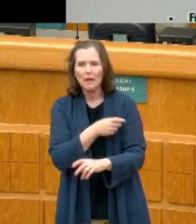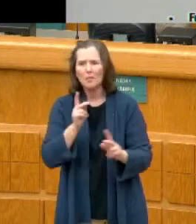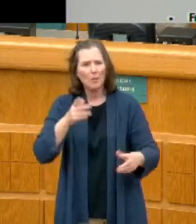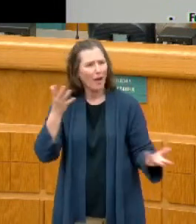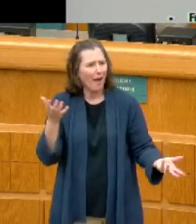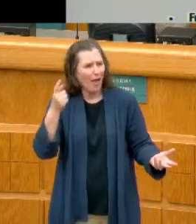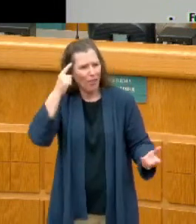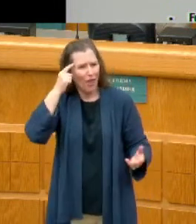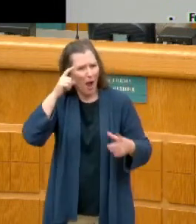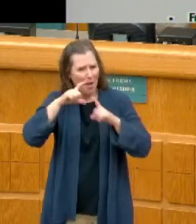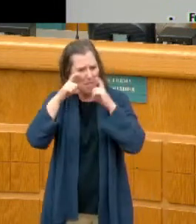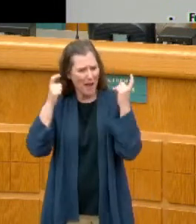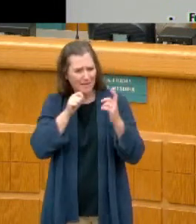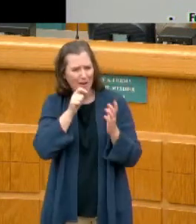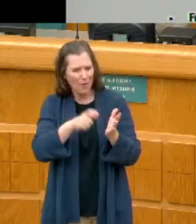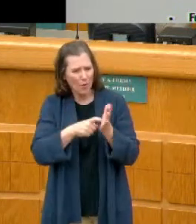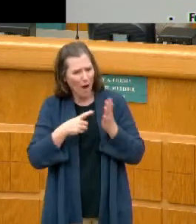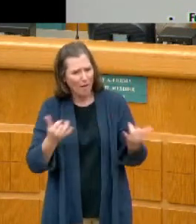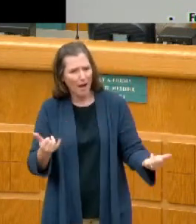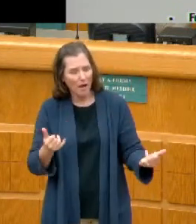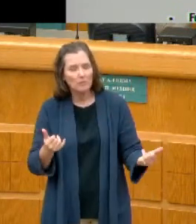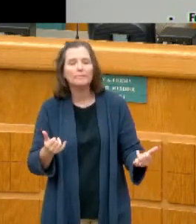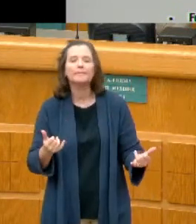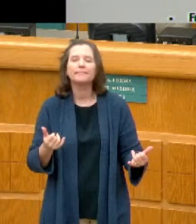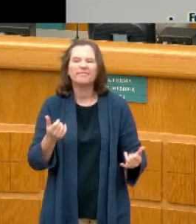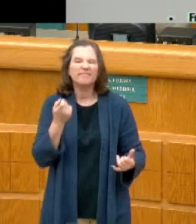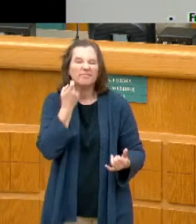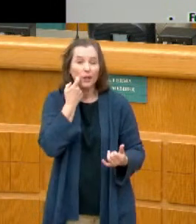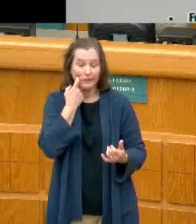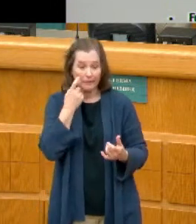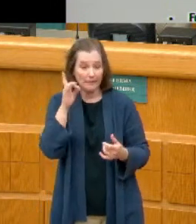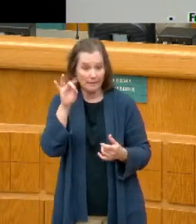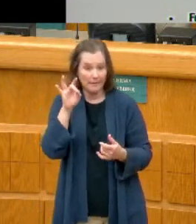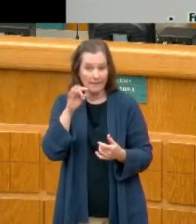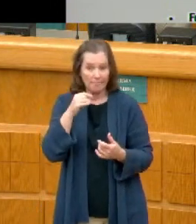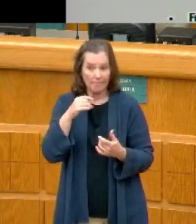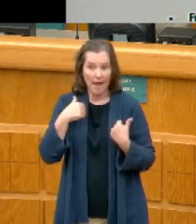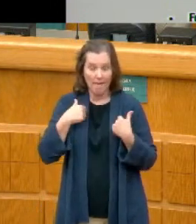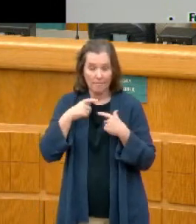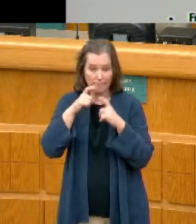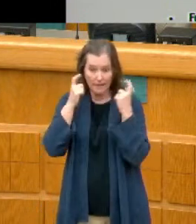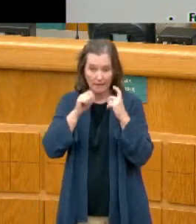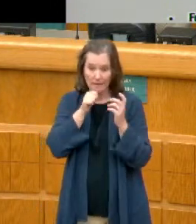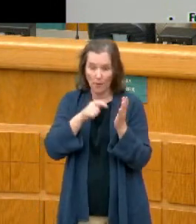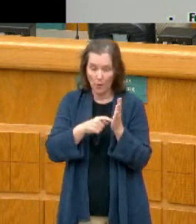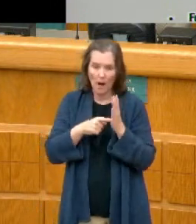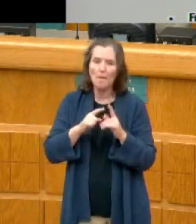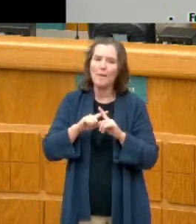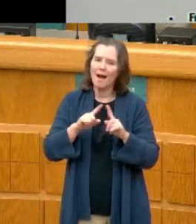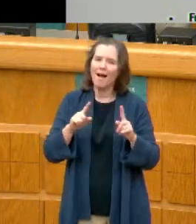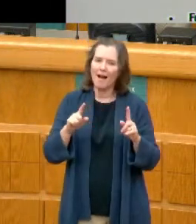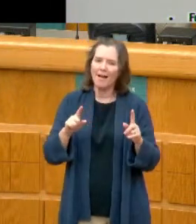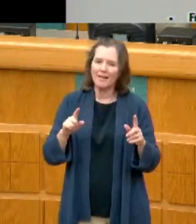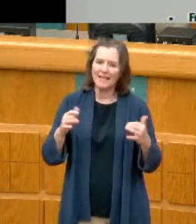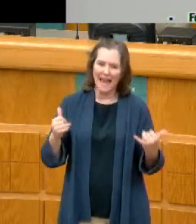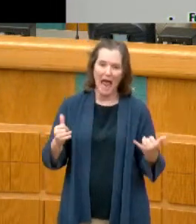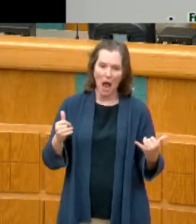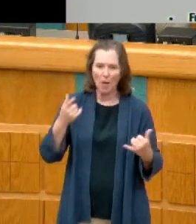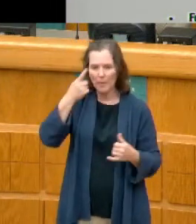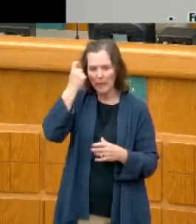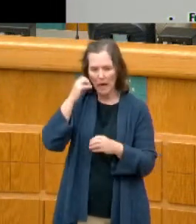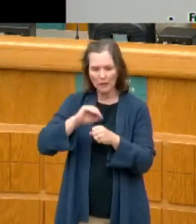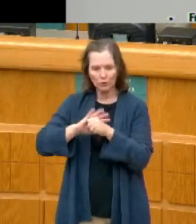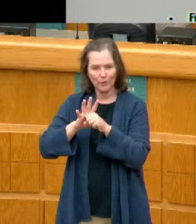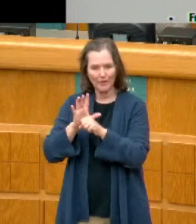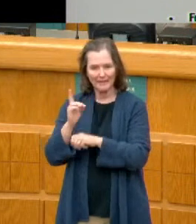mask. That was at the time, but the new science has shown that, again, that you can pick up this Delta variant and that you can transmit this